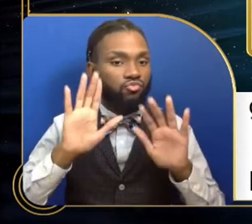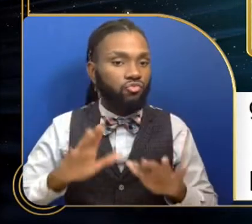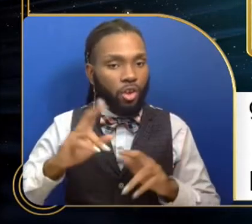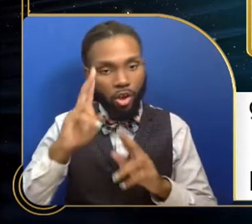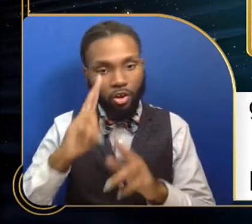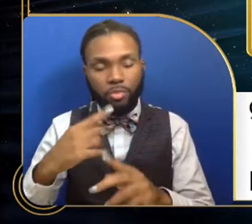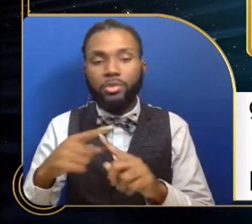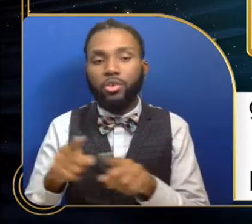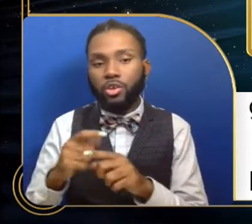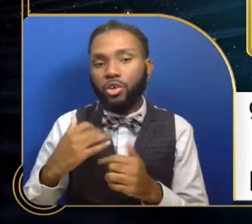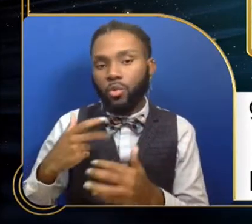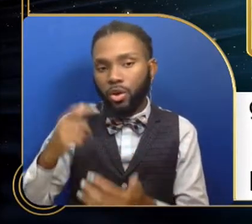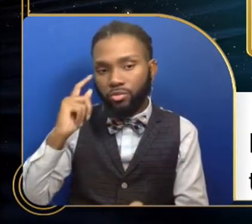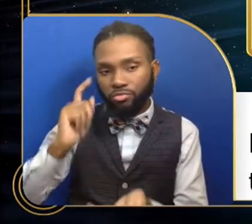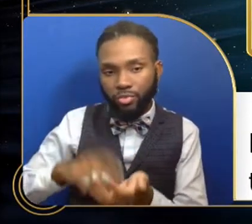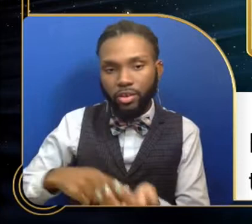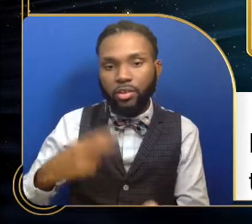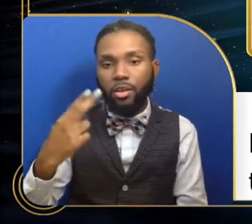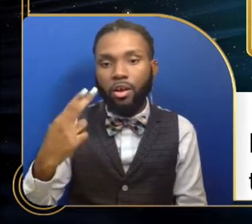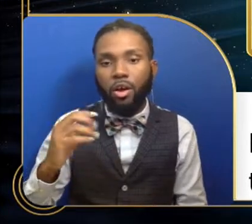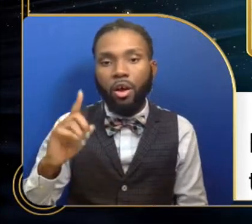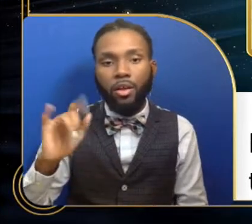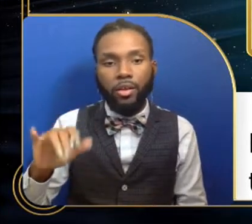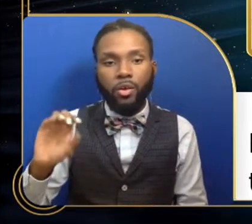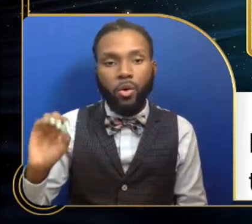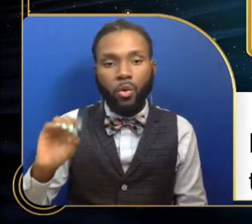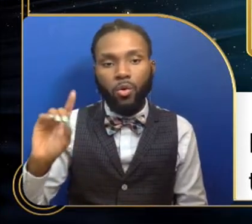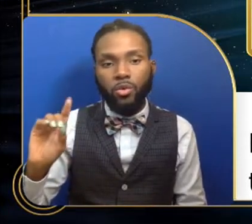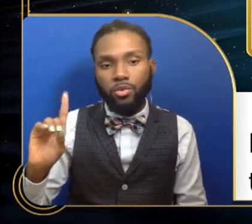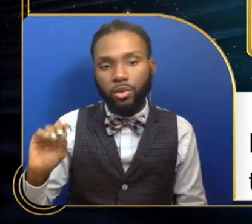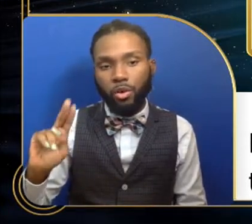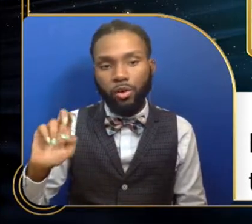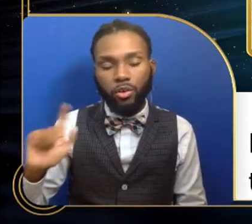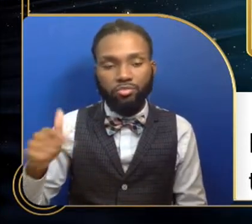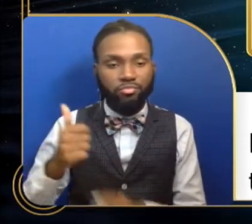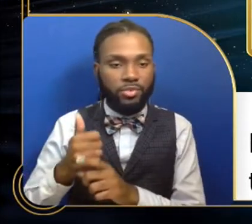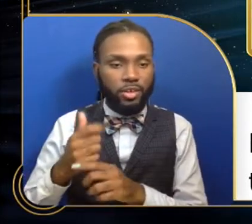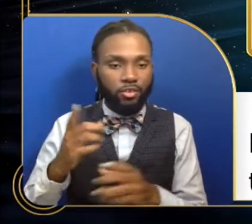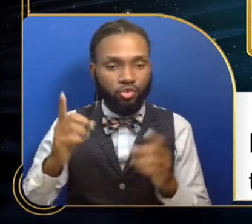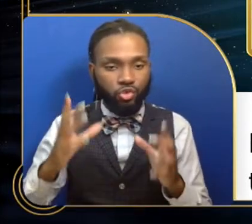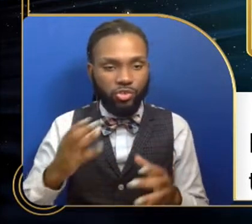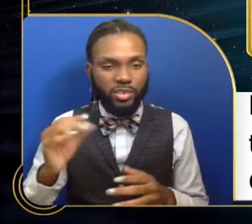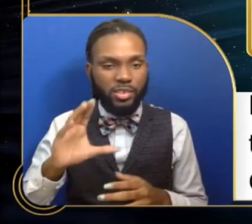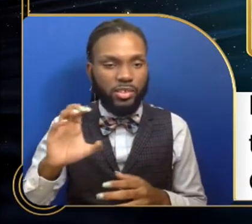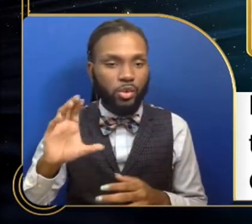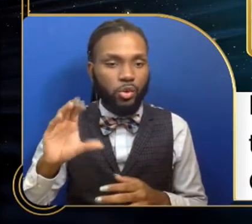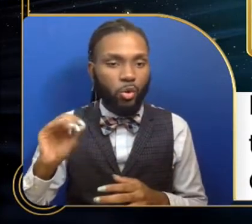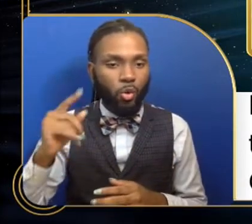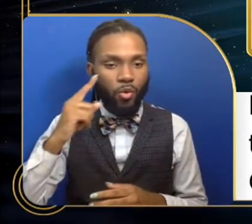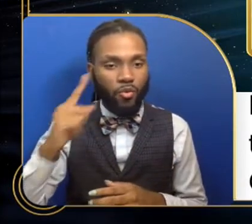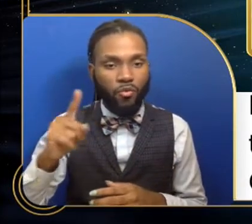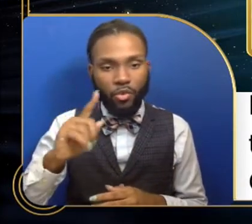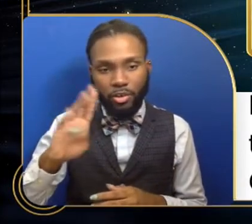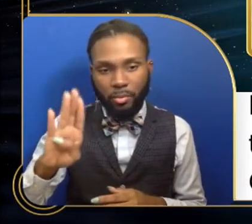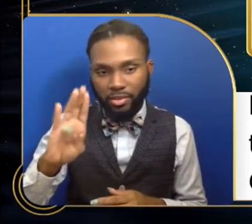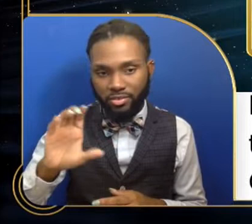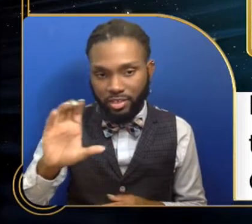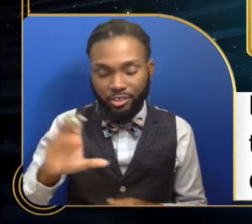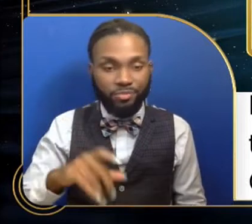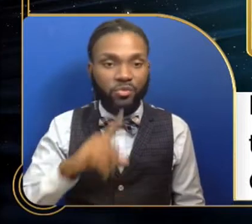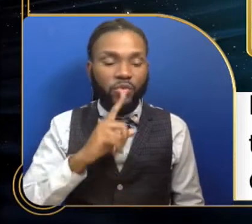the Executive Director and CEO of the Bazelon Center. I'm very grateful for this award.